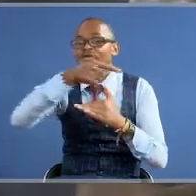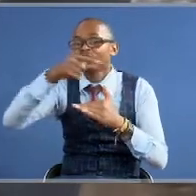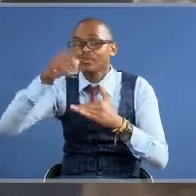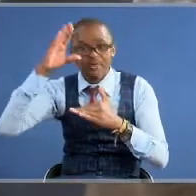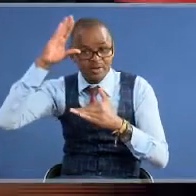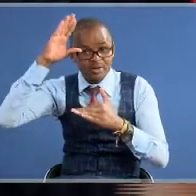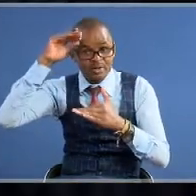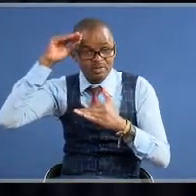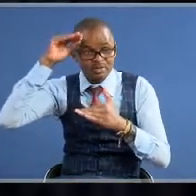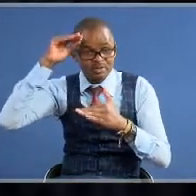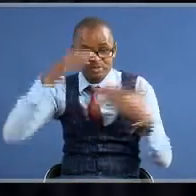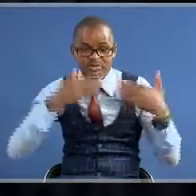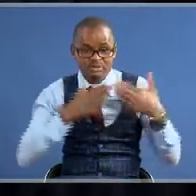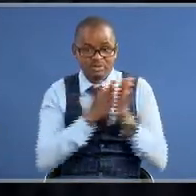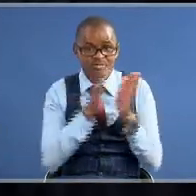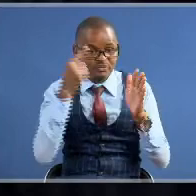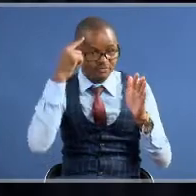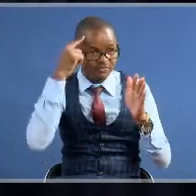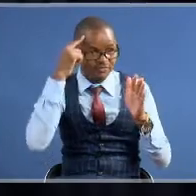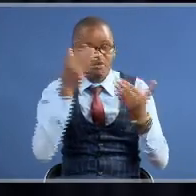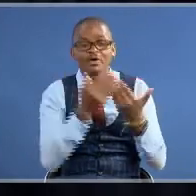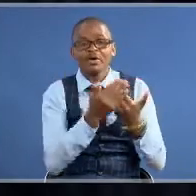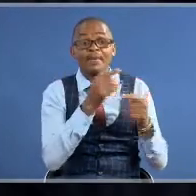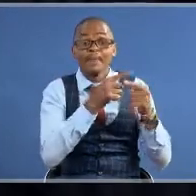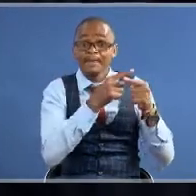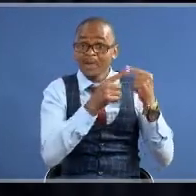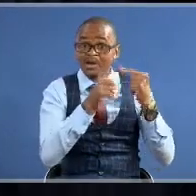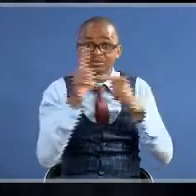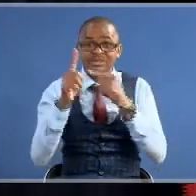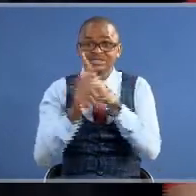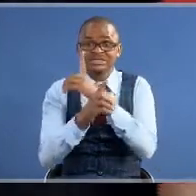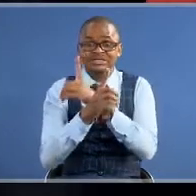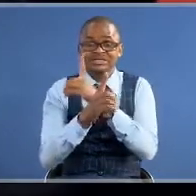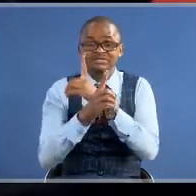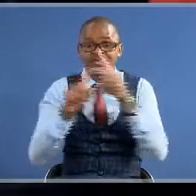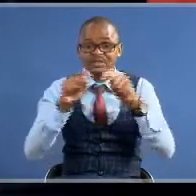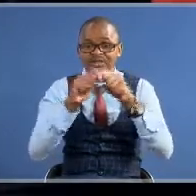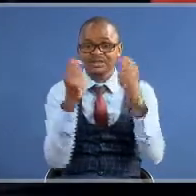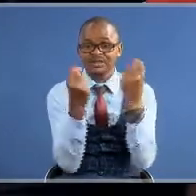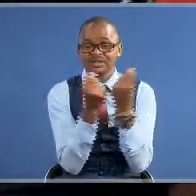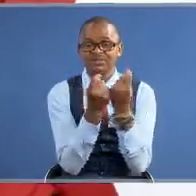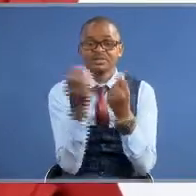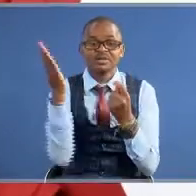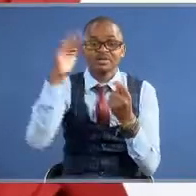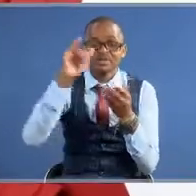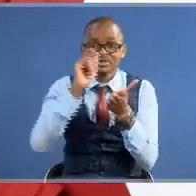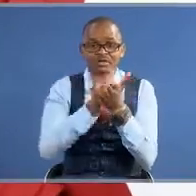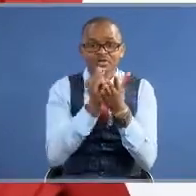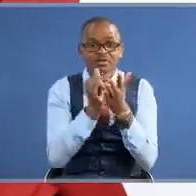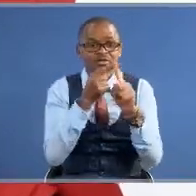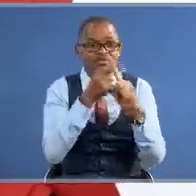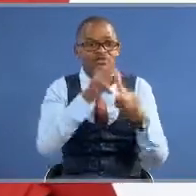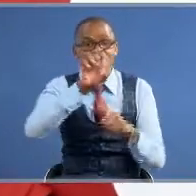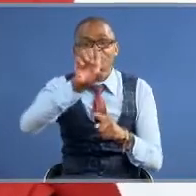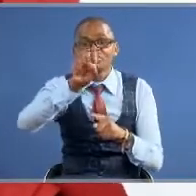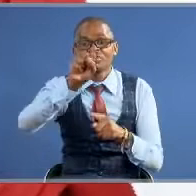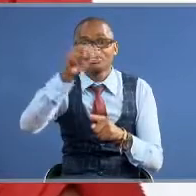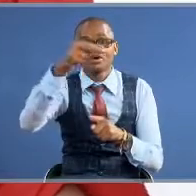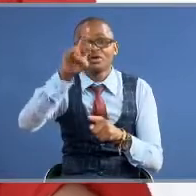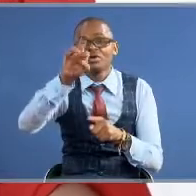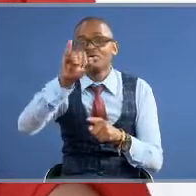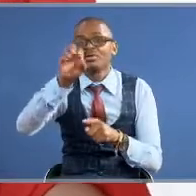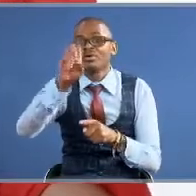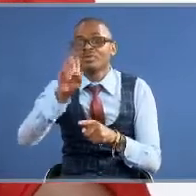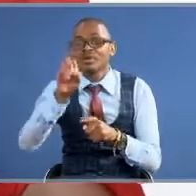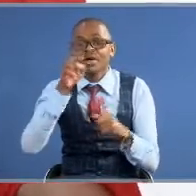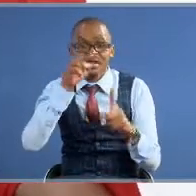Coastal General Hospital for treatment. But Sonko's defense team rebutted, arguing that his alleged escape from Shimolatawa is a malicious